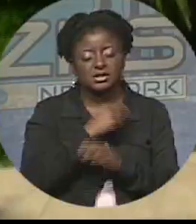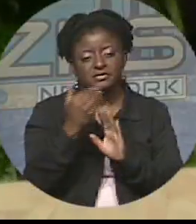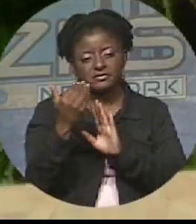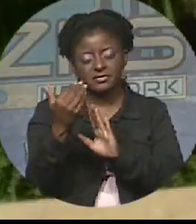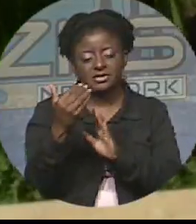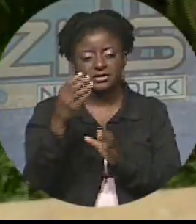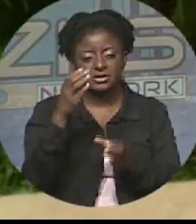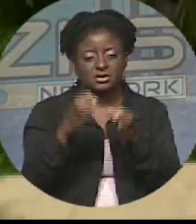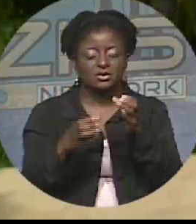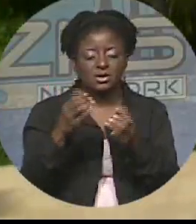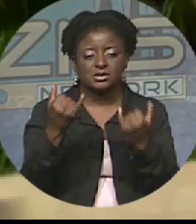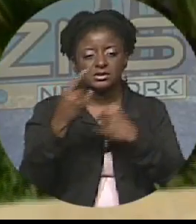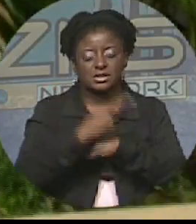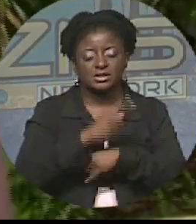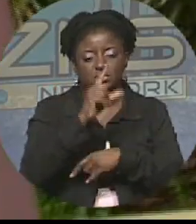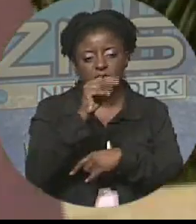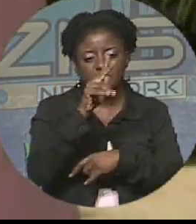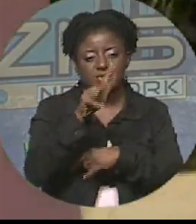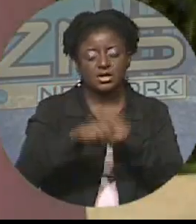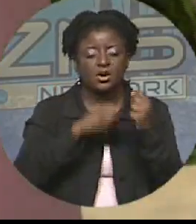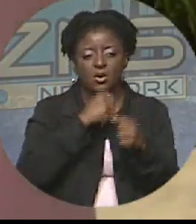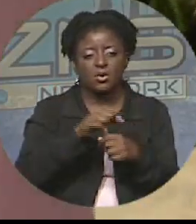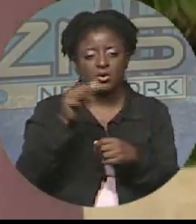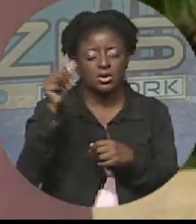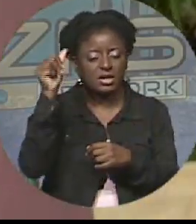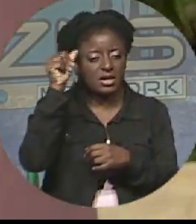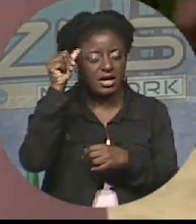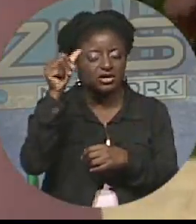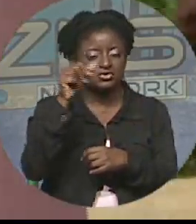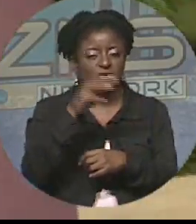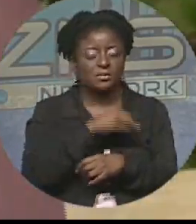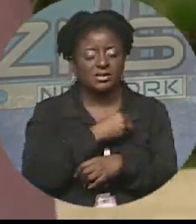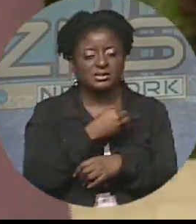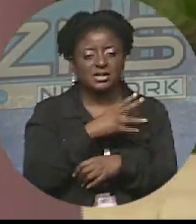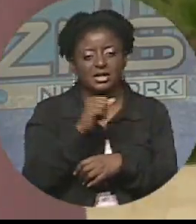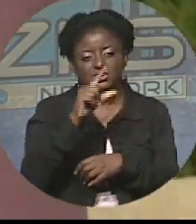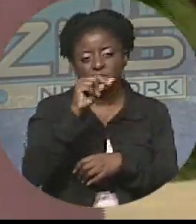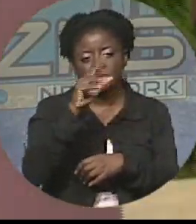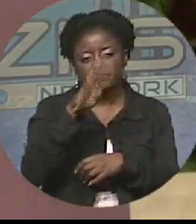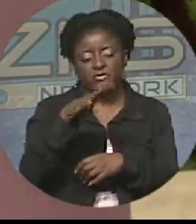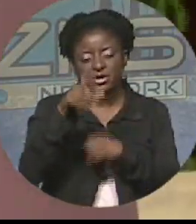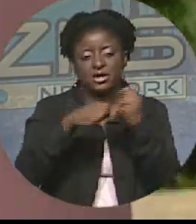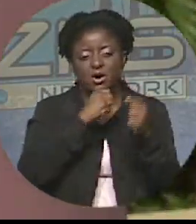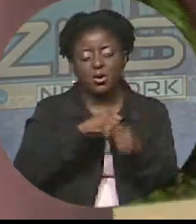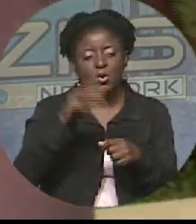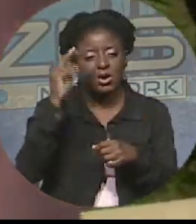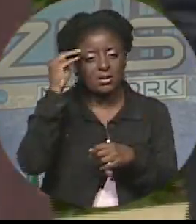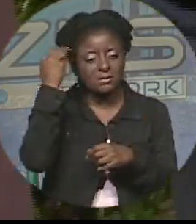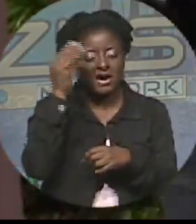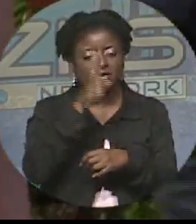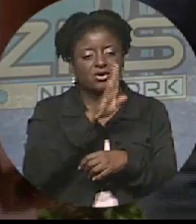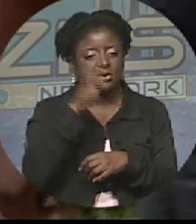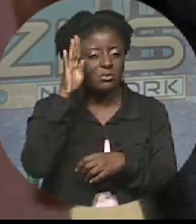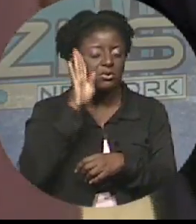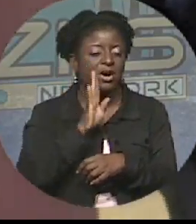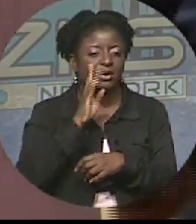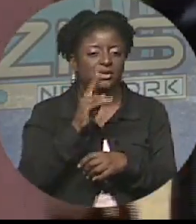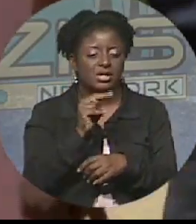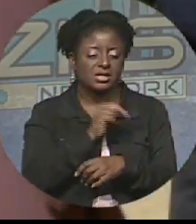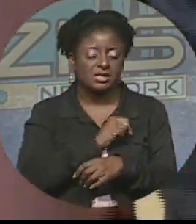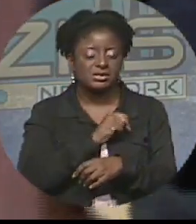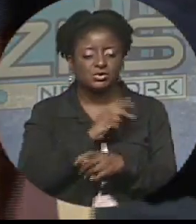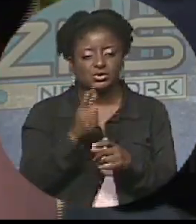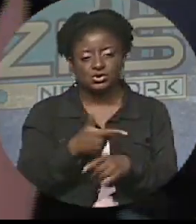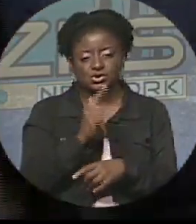today as well. They are 23-year-old Elandro Misick and 24-year-old Mario Brown. Nixon was shot and killed in